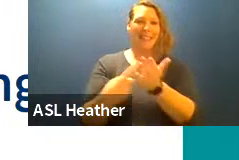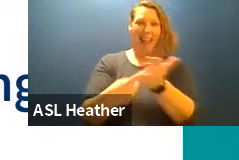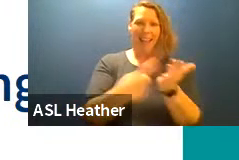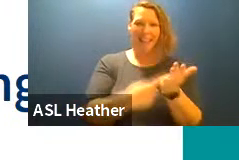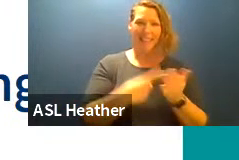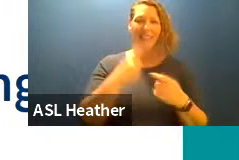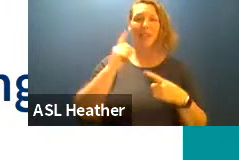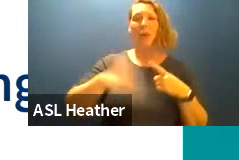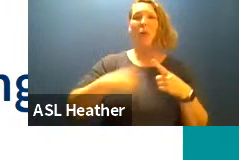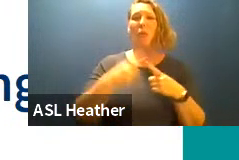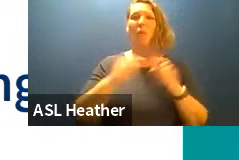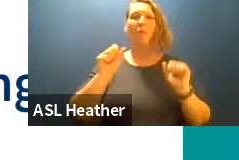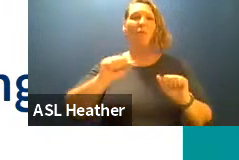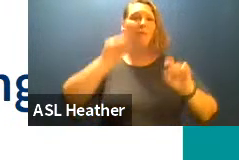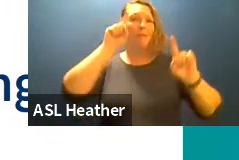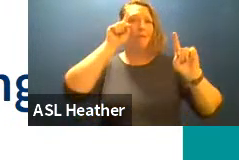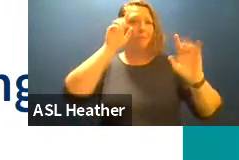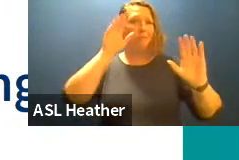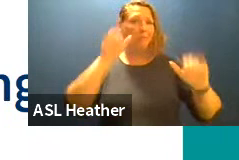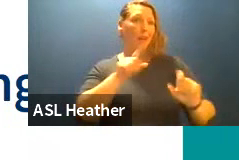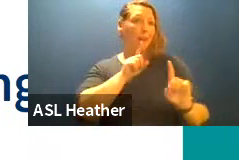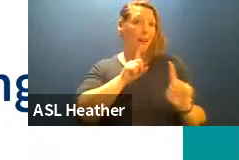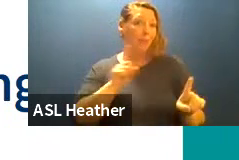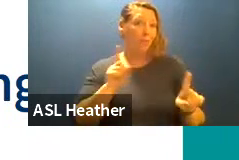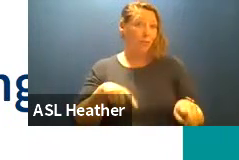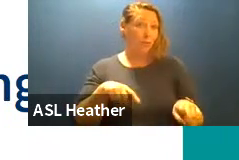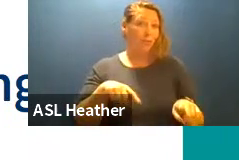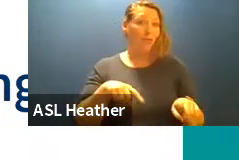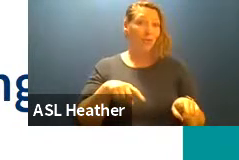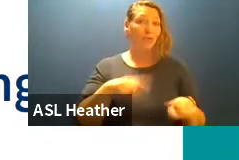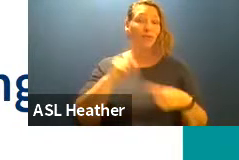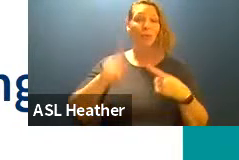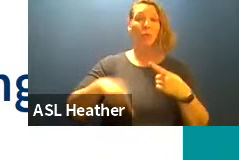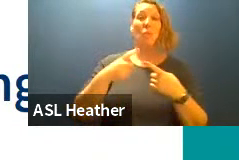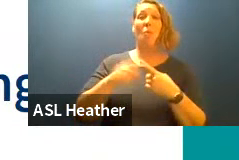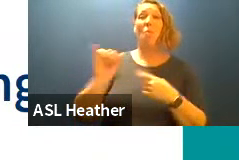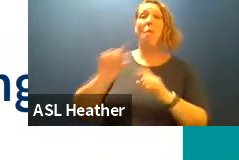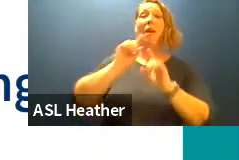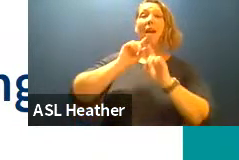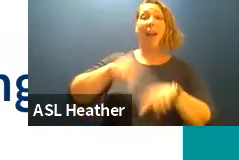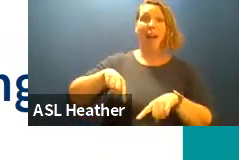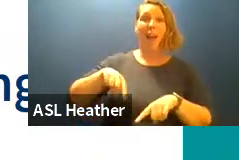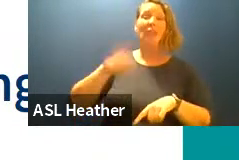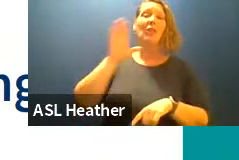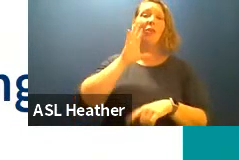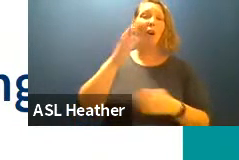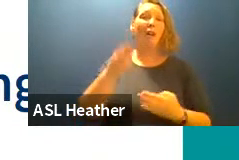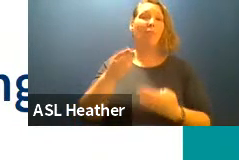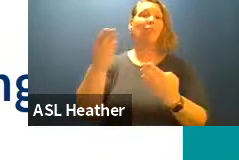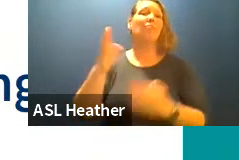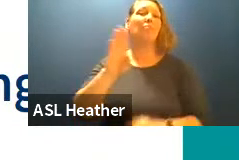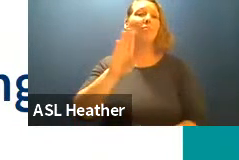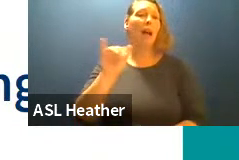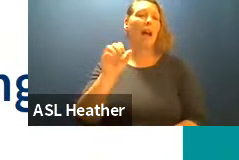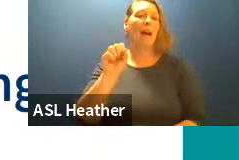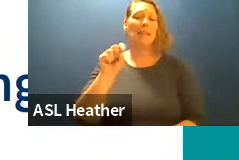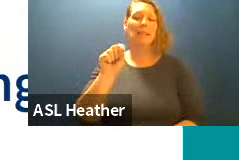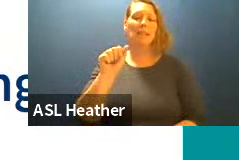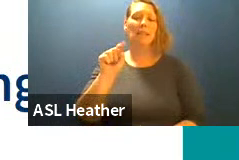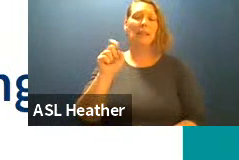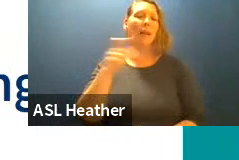and when we can expect answers, and when those answers will be taken to the Bi-State Legislative